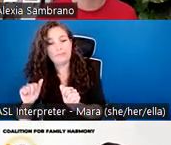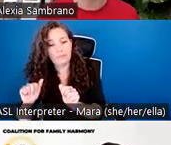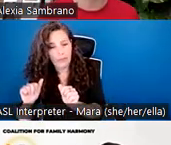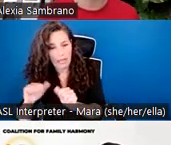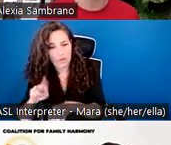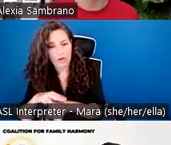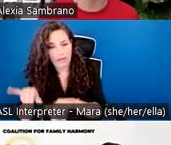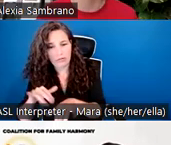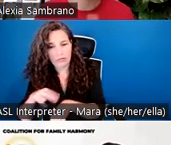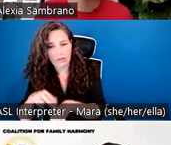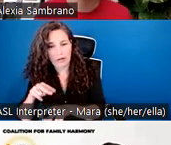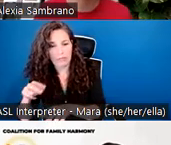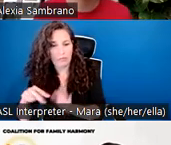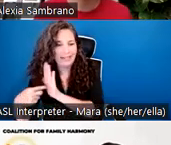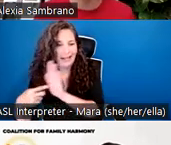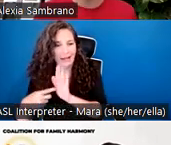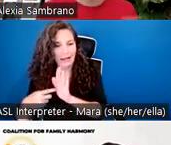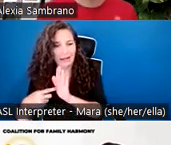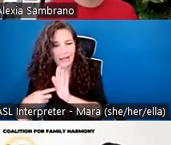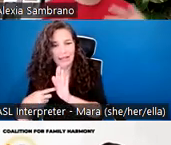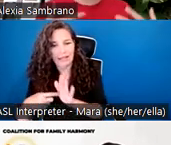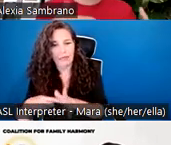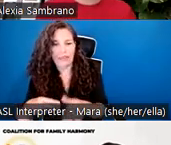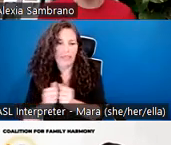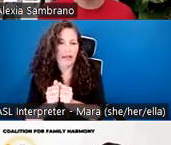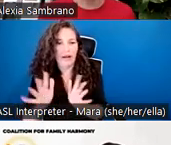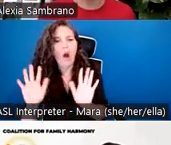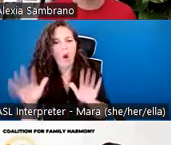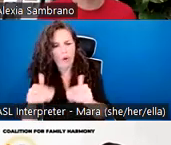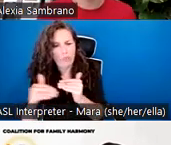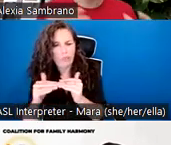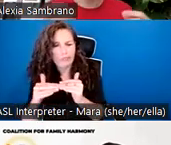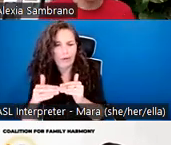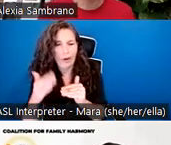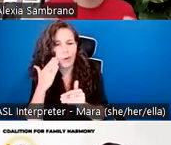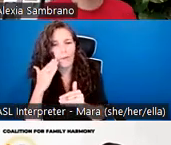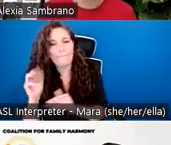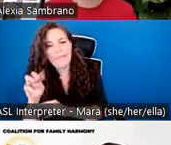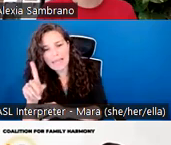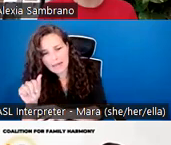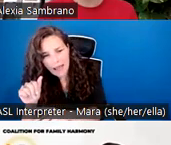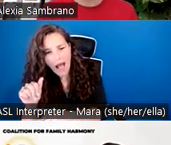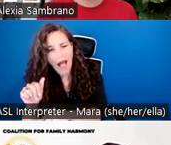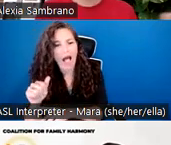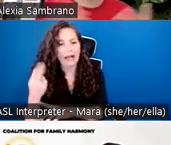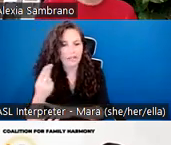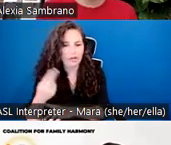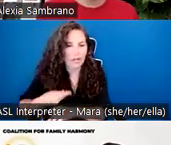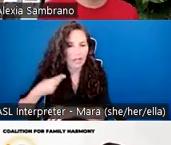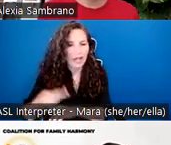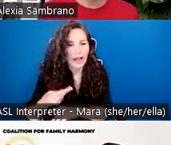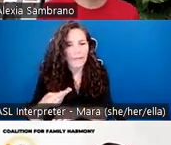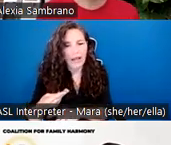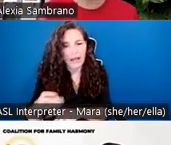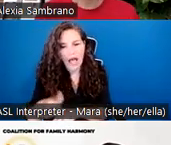inclusion in historically harmful systems like the military. Meanwhile, most of our vulnerable communities that need tangible resources are still lacking